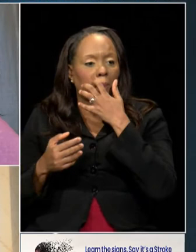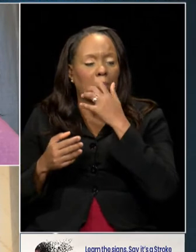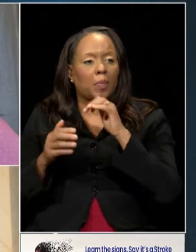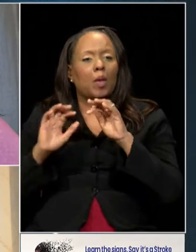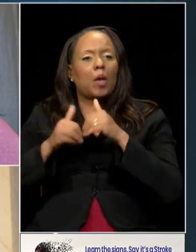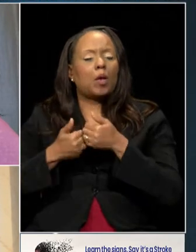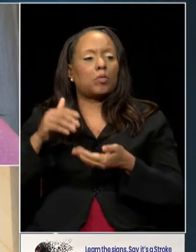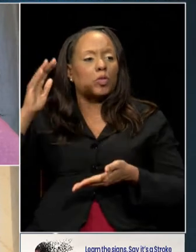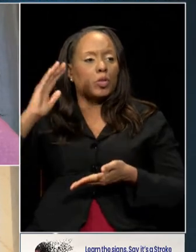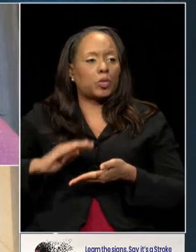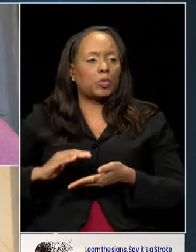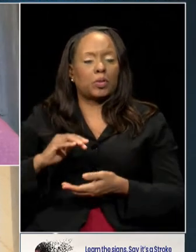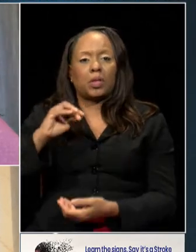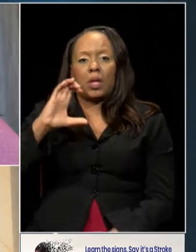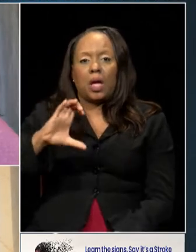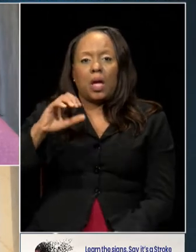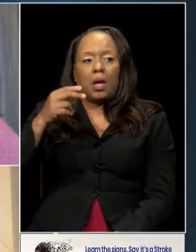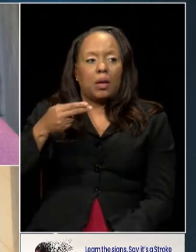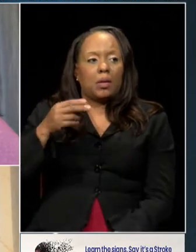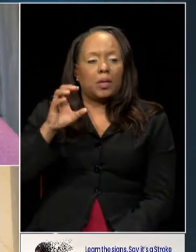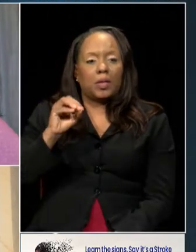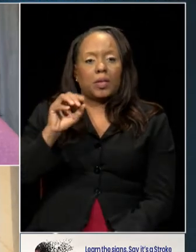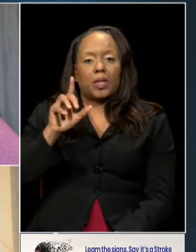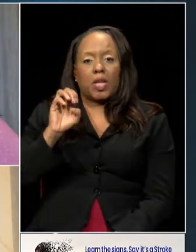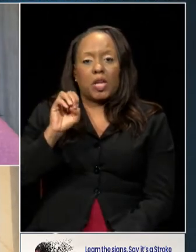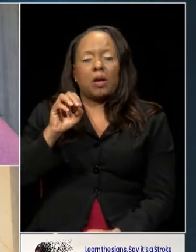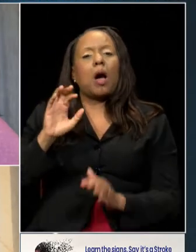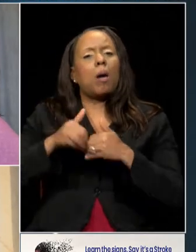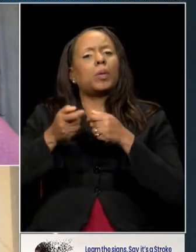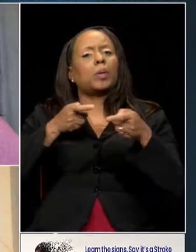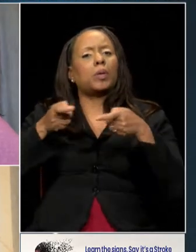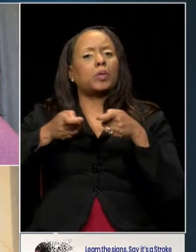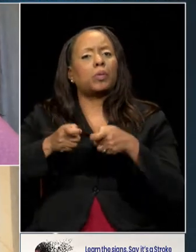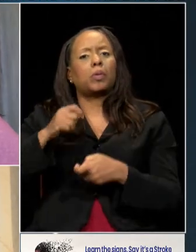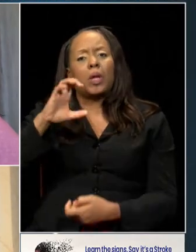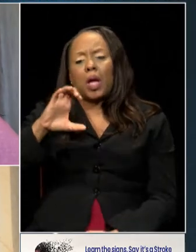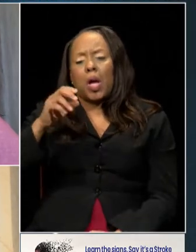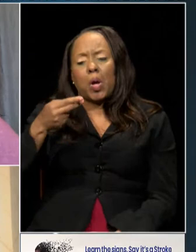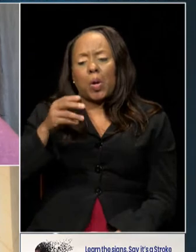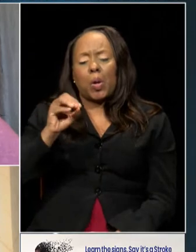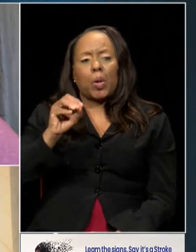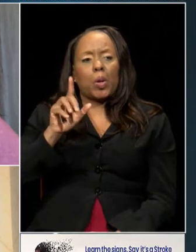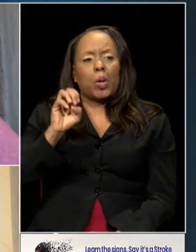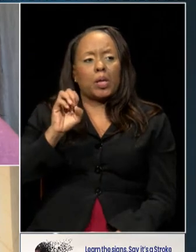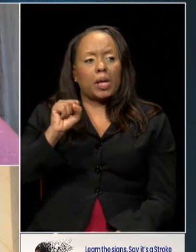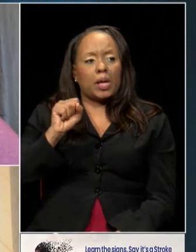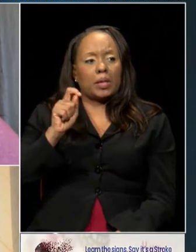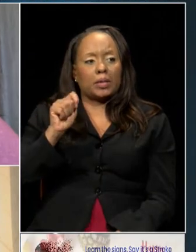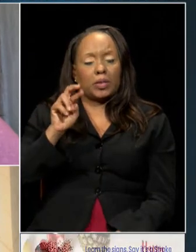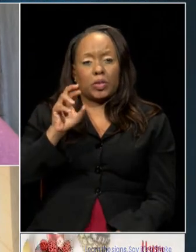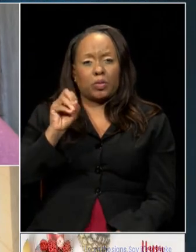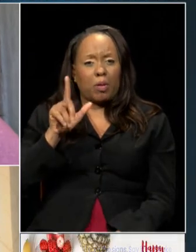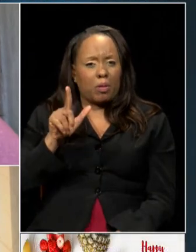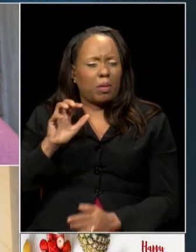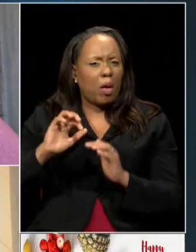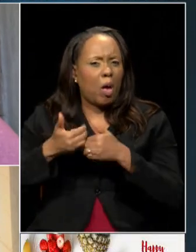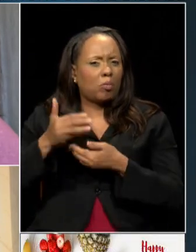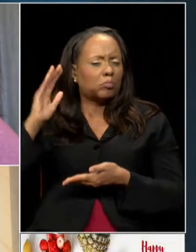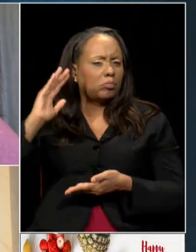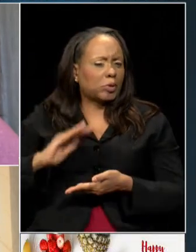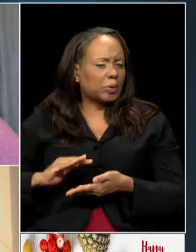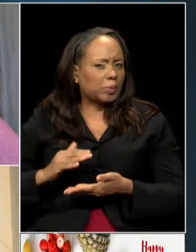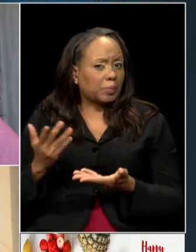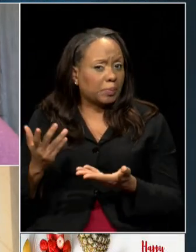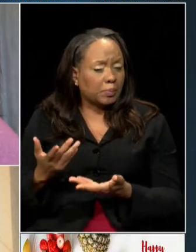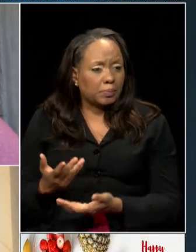reduce cholesterol. Let me make sure. What are the ways to control cholesterol? And that plaque cholesterol Dr. Scantlebury just mentioned. Would you like to take that